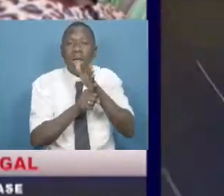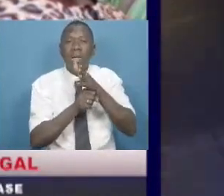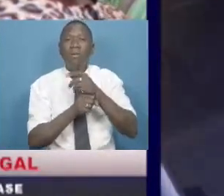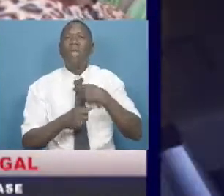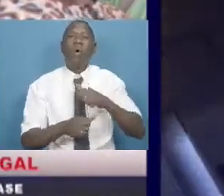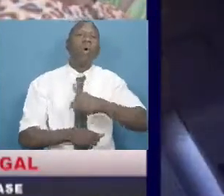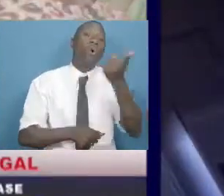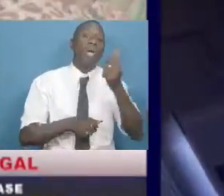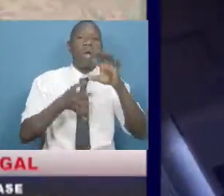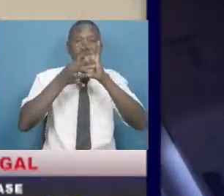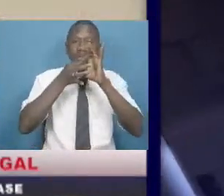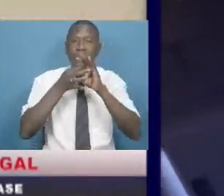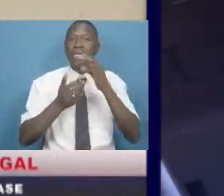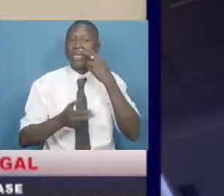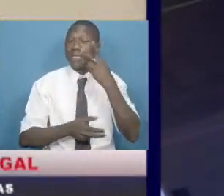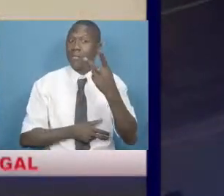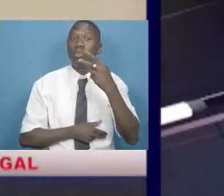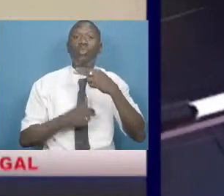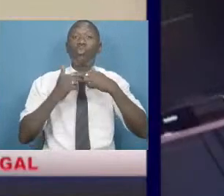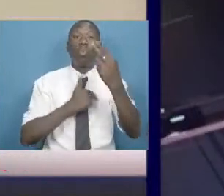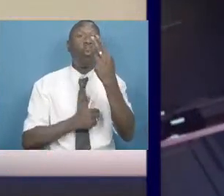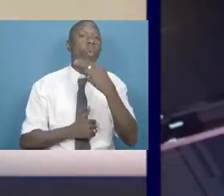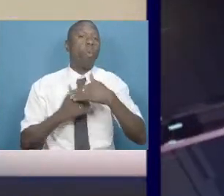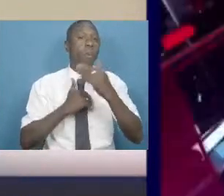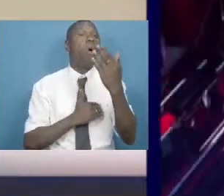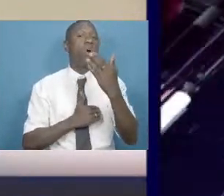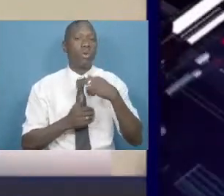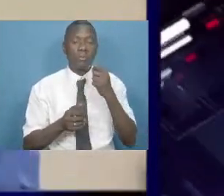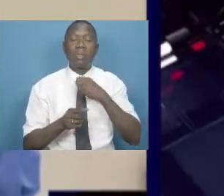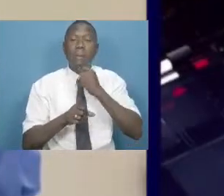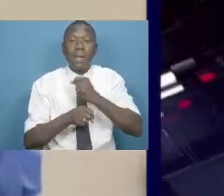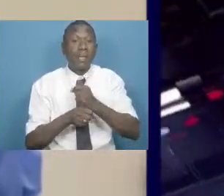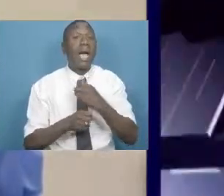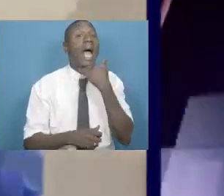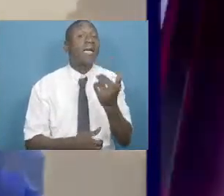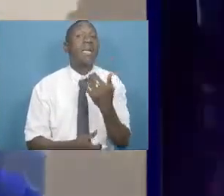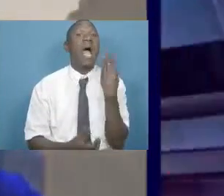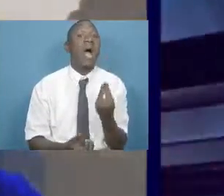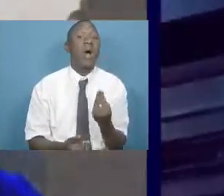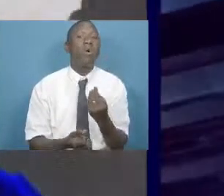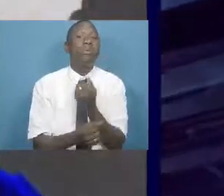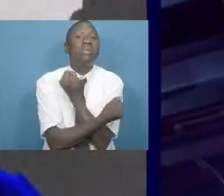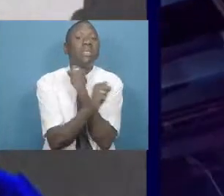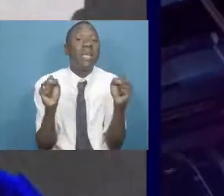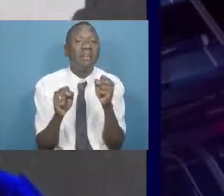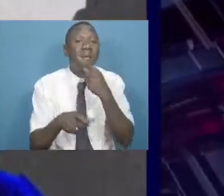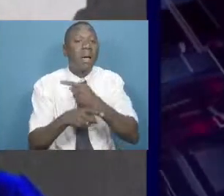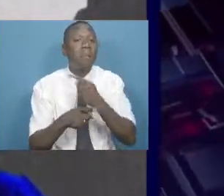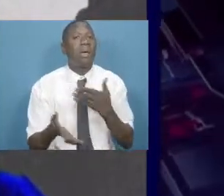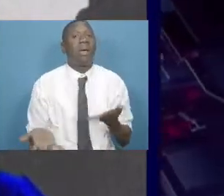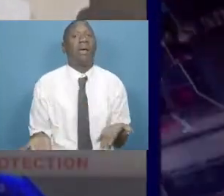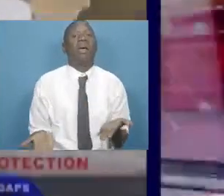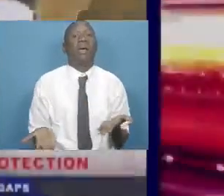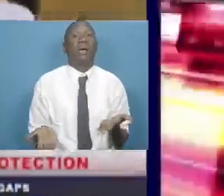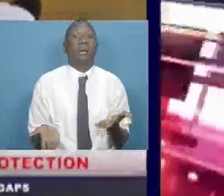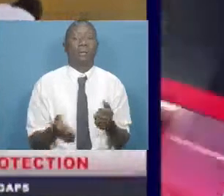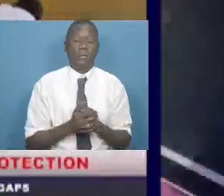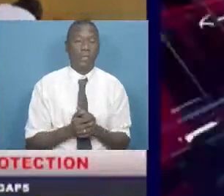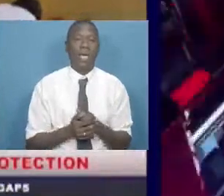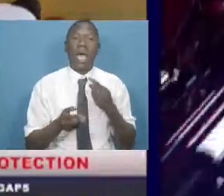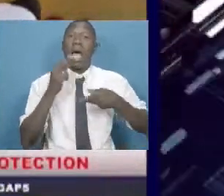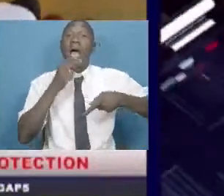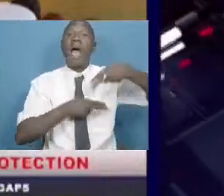while another organization detected 2 more, prompting many to ask how safe we are as a country.